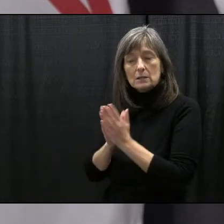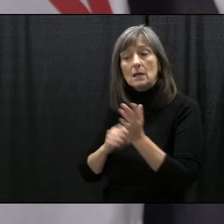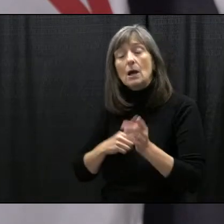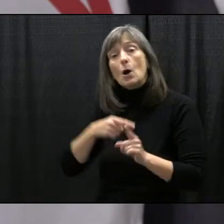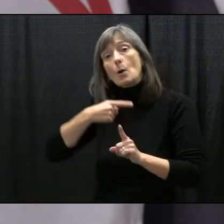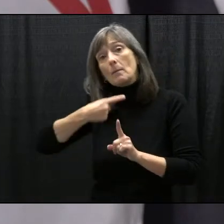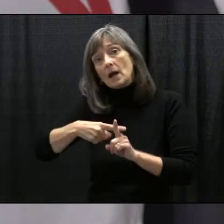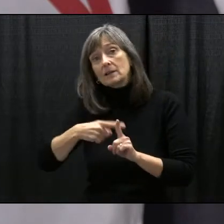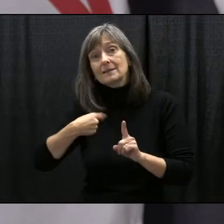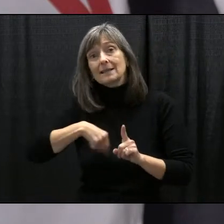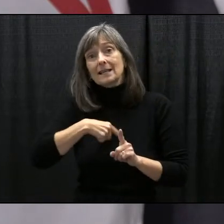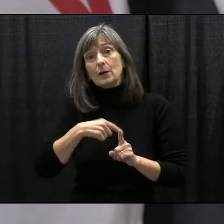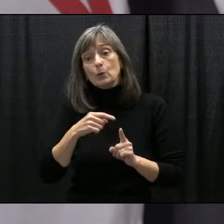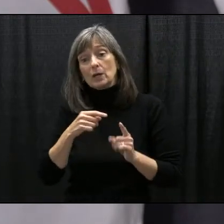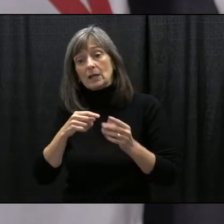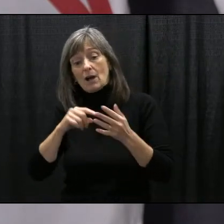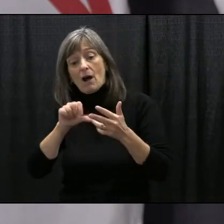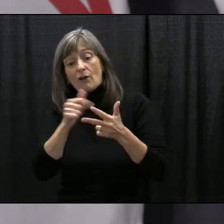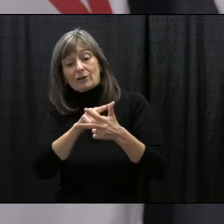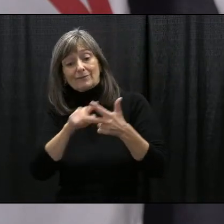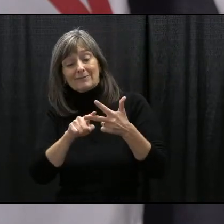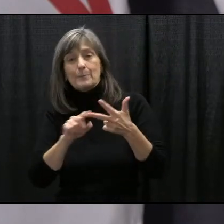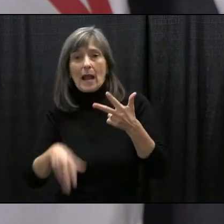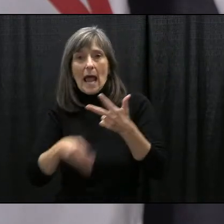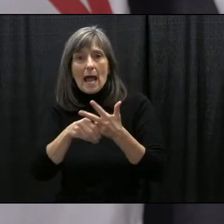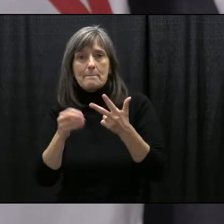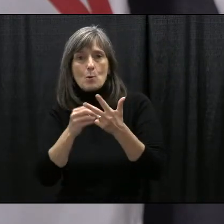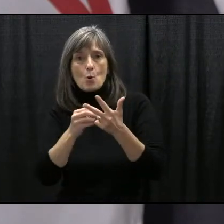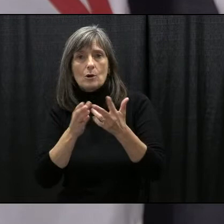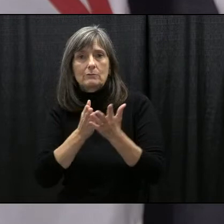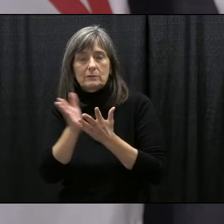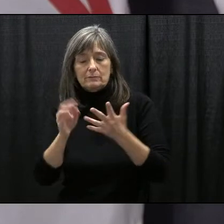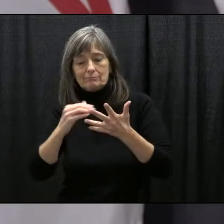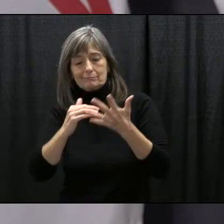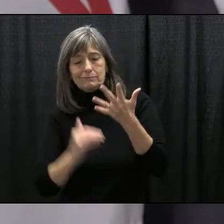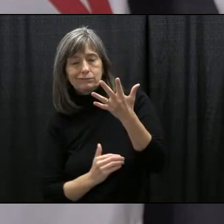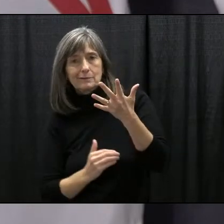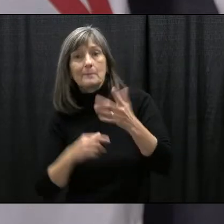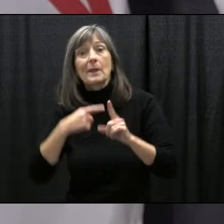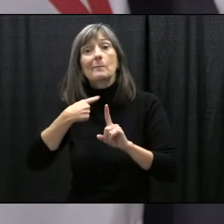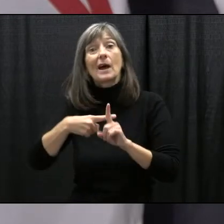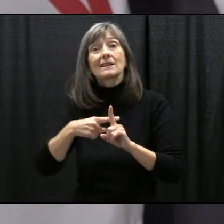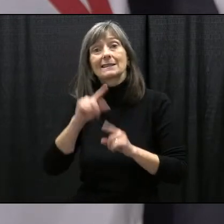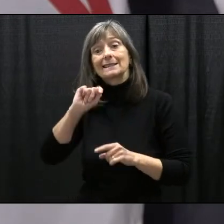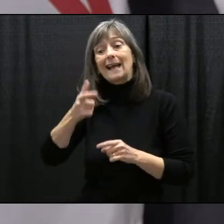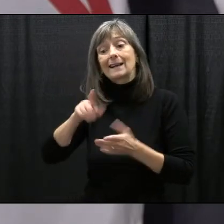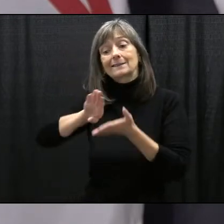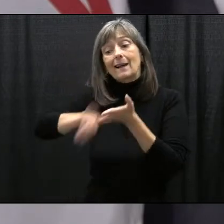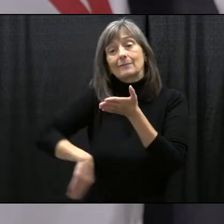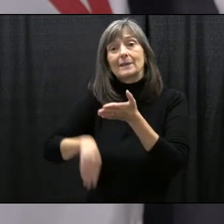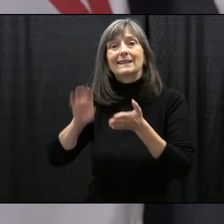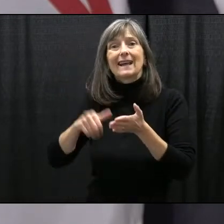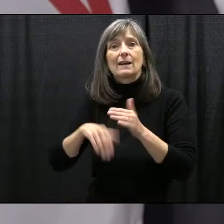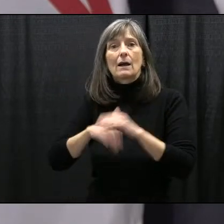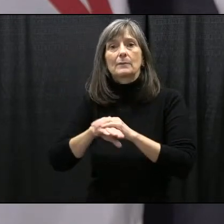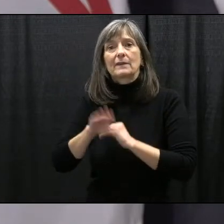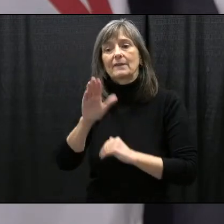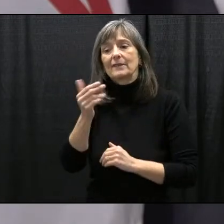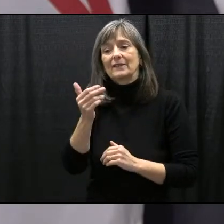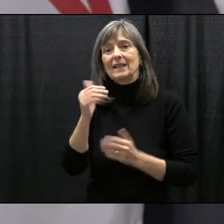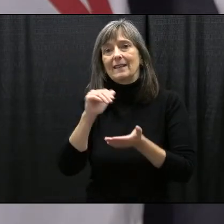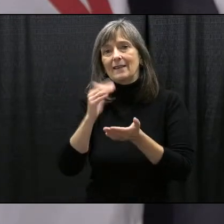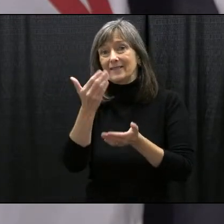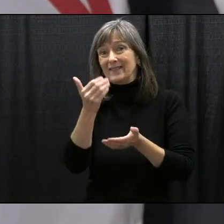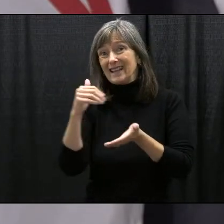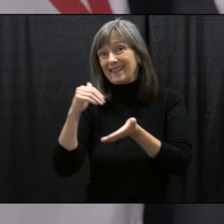professionals eligible for forgiveness, and there will also be a one-time tax deduction of up to $15,000 over the first 3